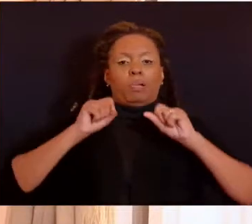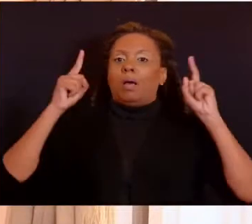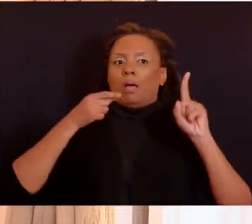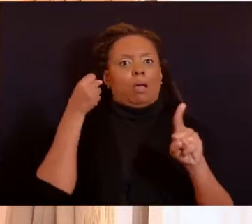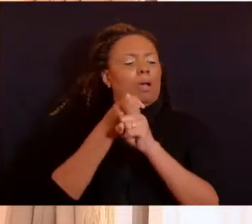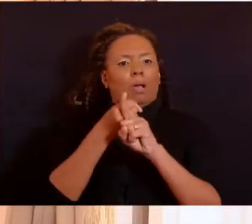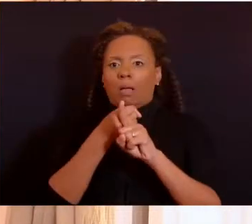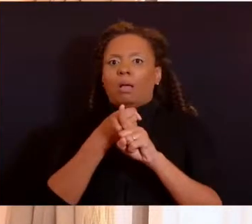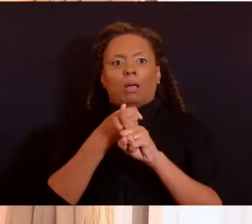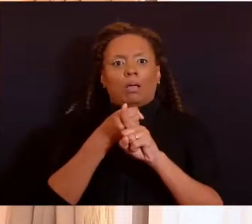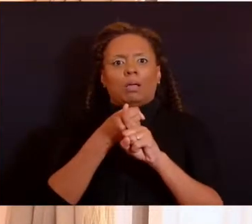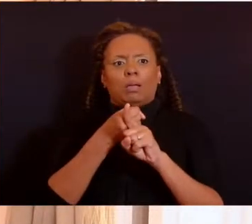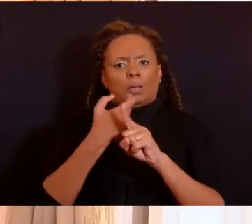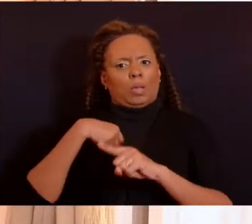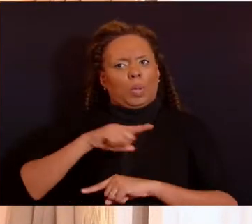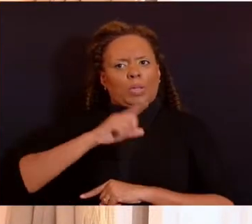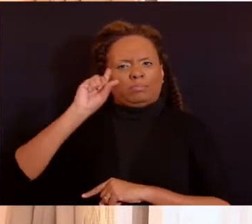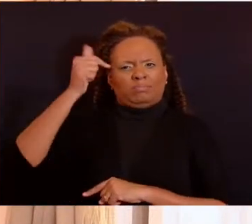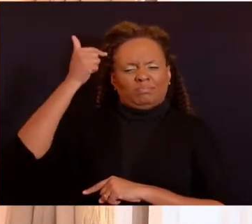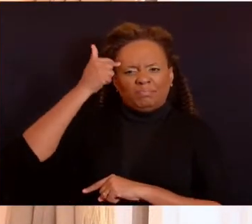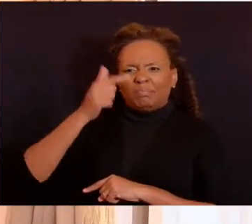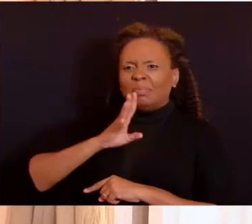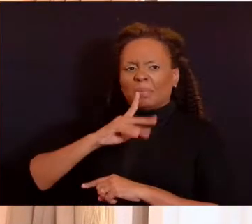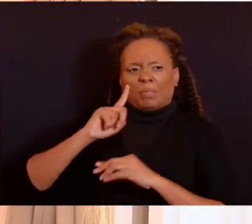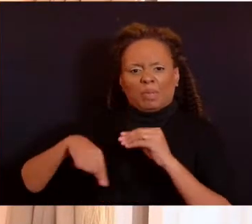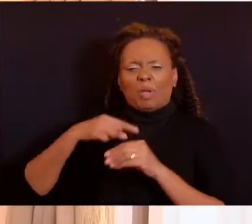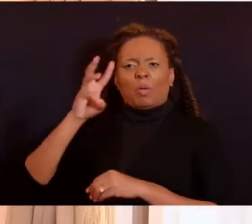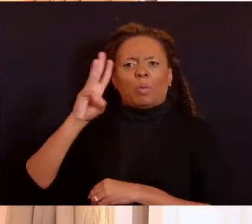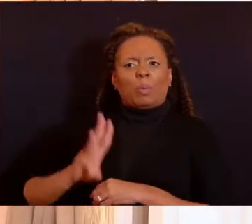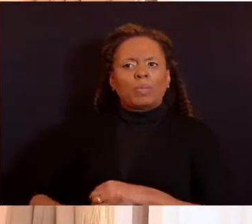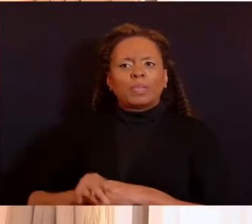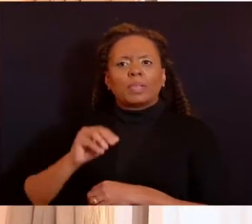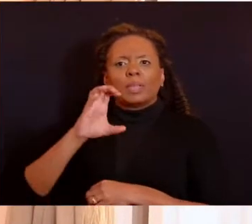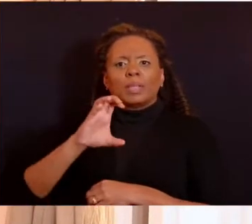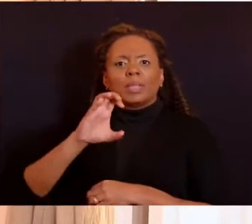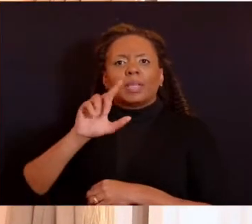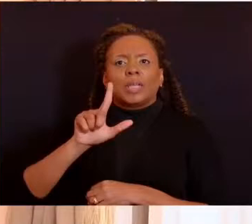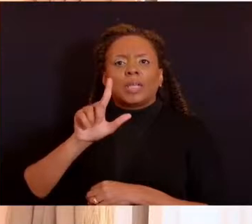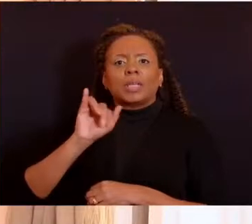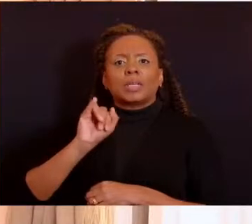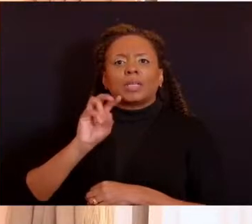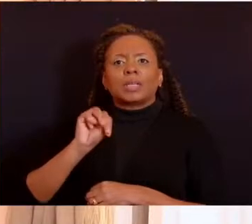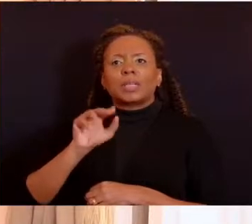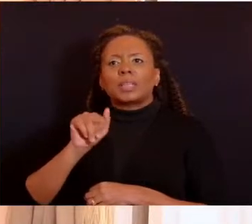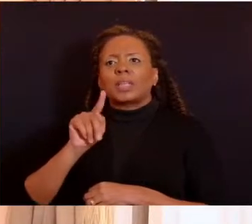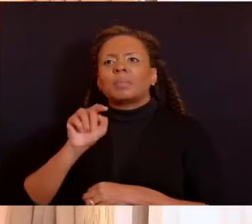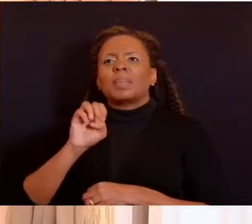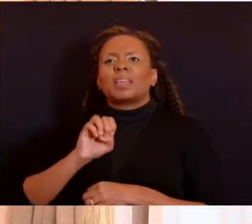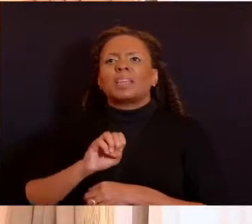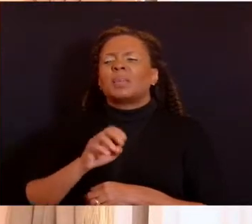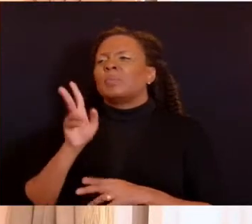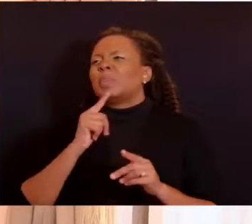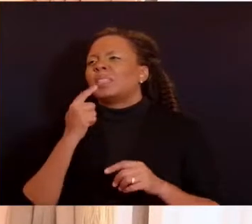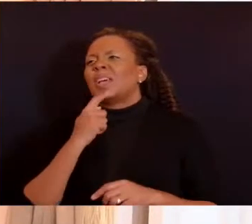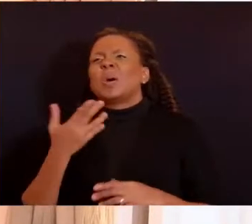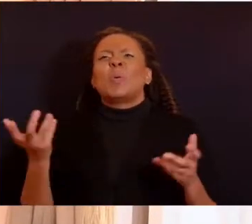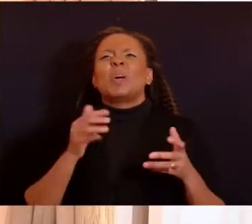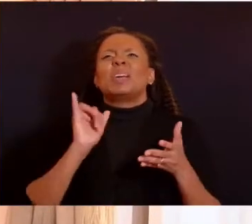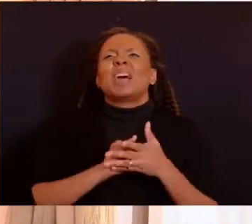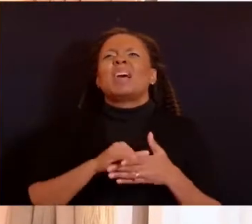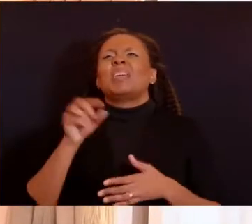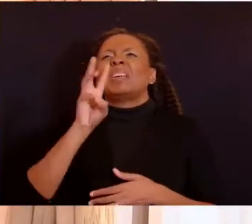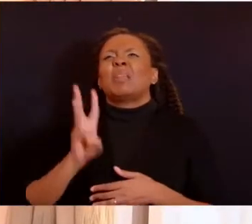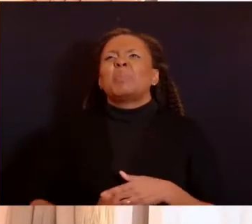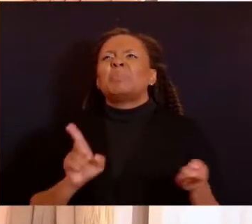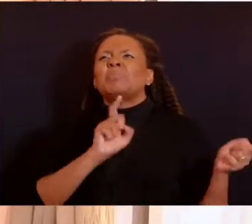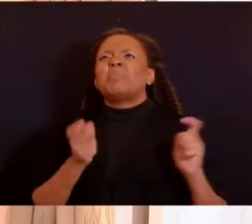very often we speak as a government about the climate crisis, and sometimes, well, that's that esoteric thing that the government talking about or the Prime Minister